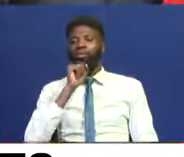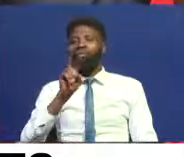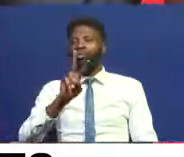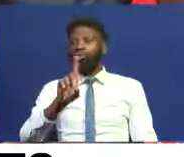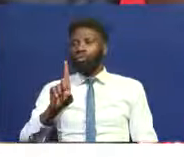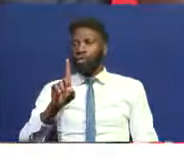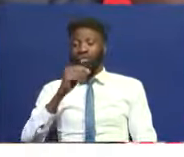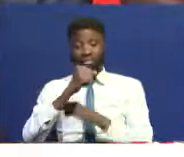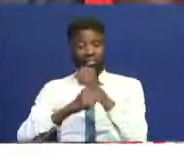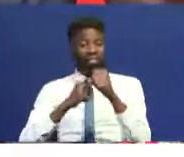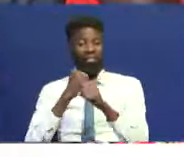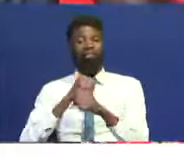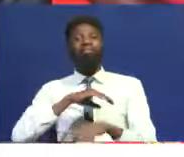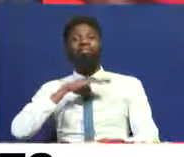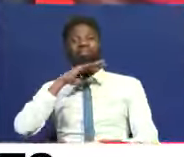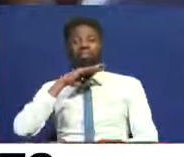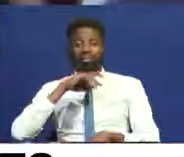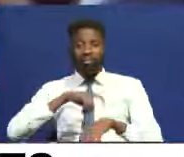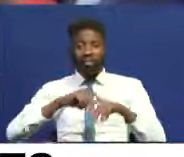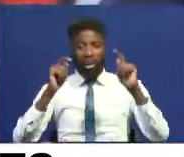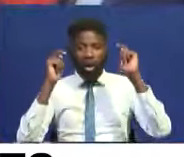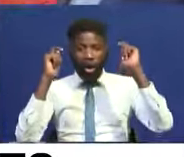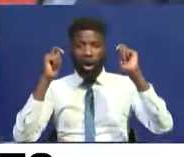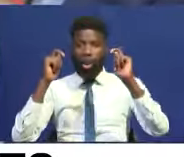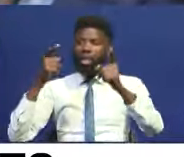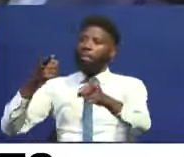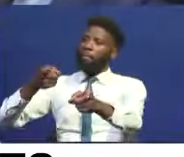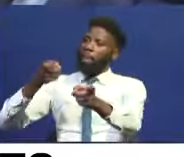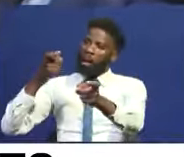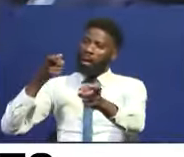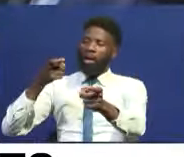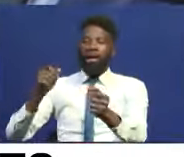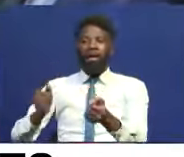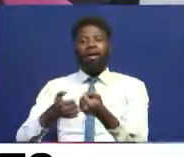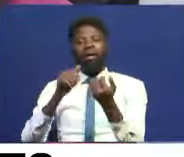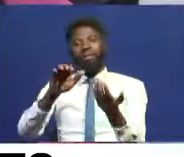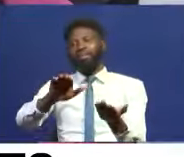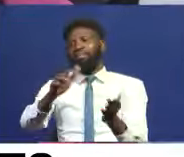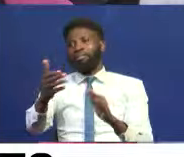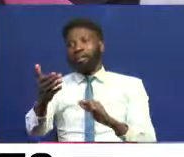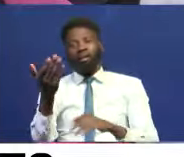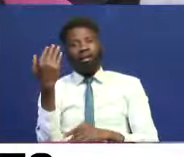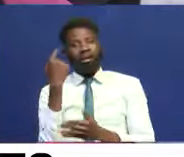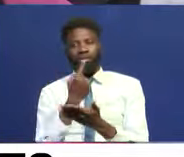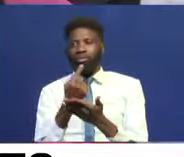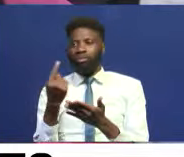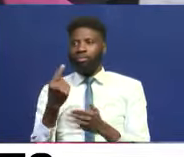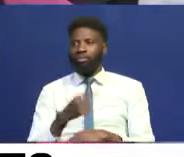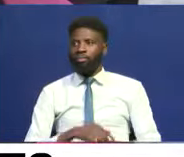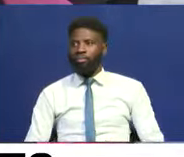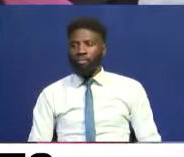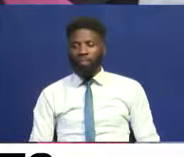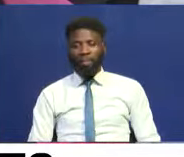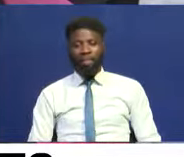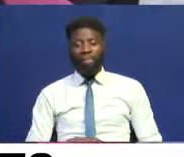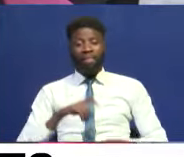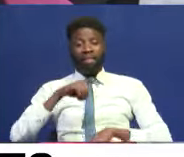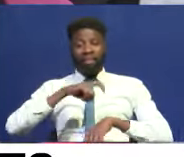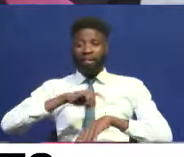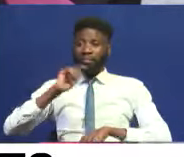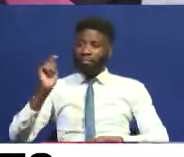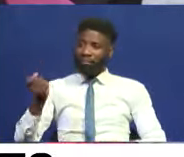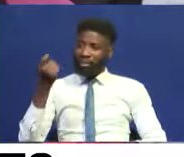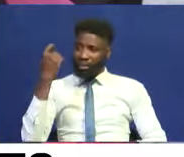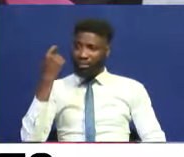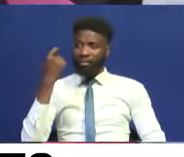succumbed to gunshots sustained during the anti-finance bill protest last week. Wakati laisi alisema ila